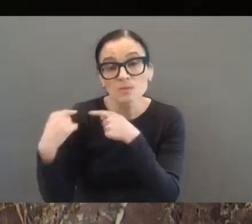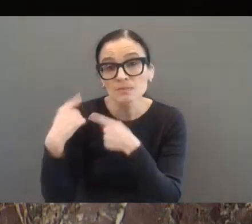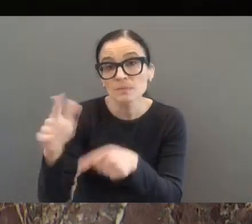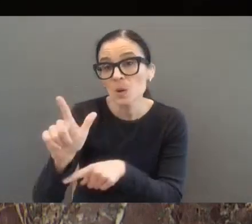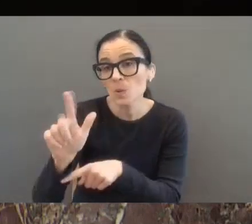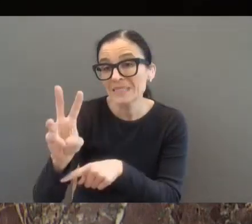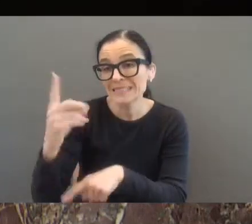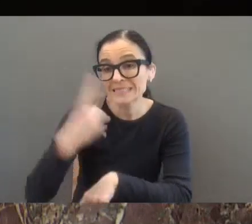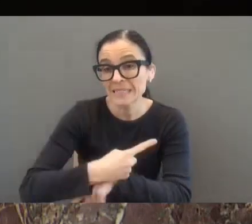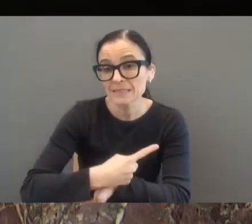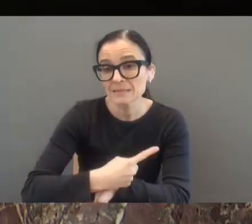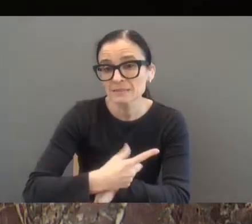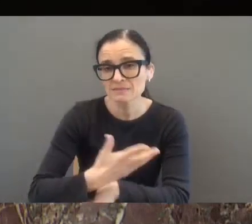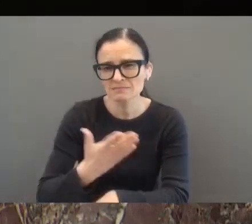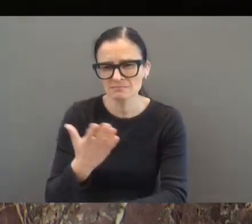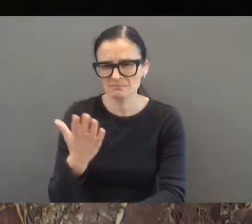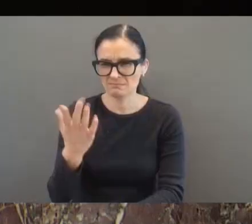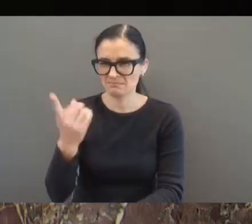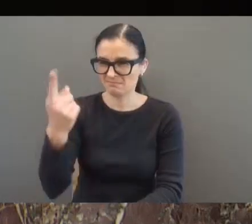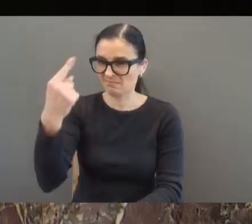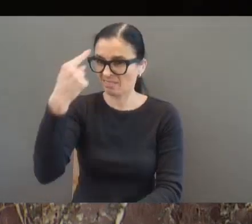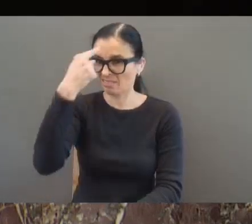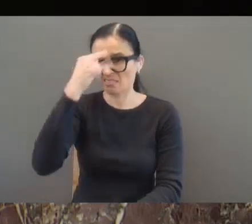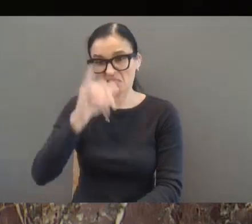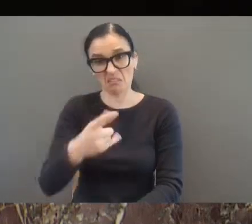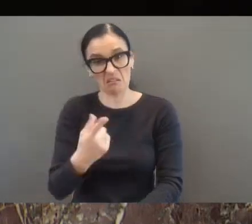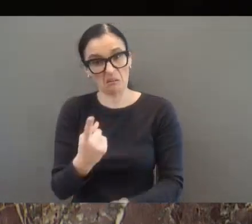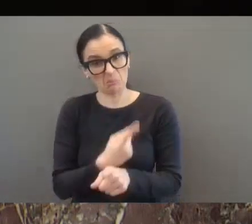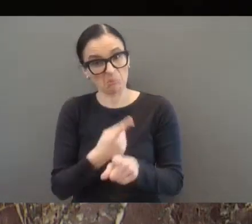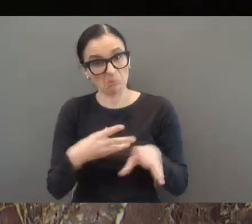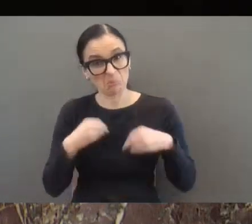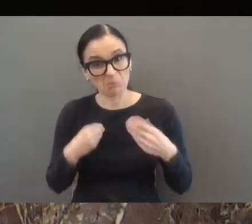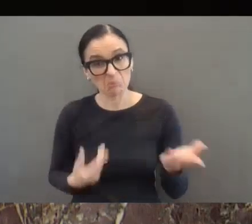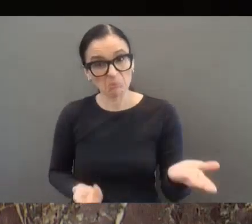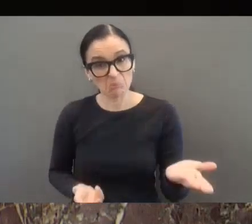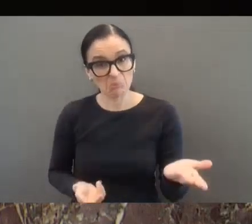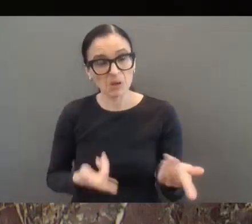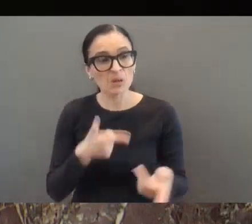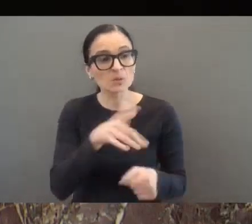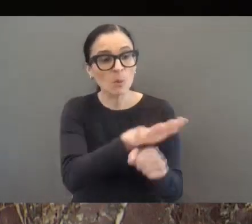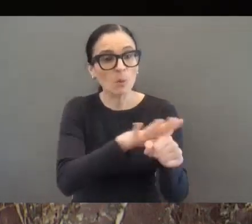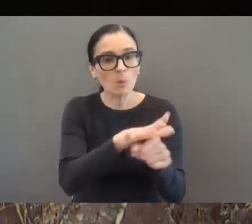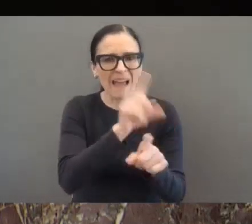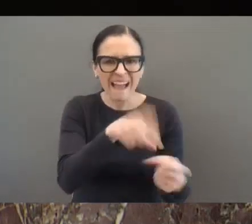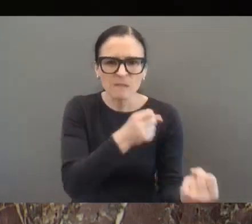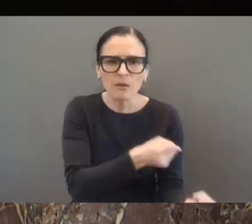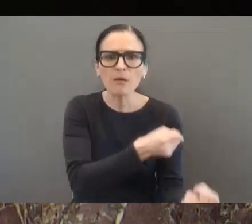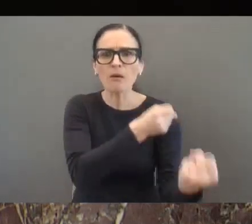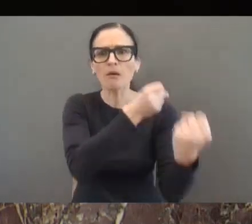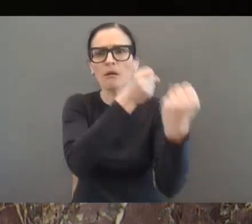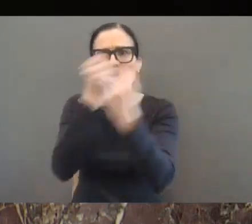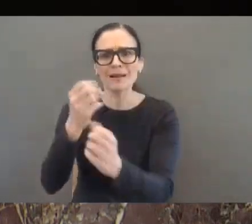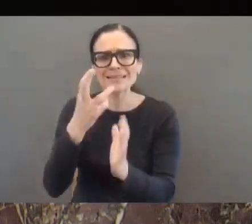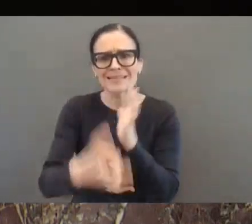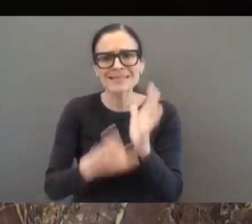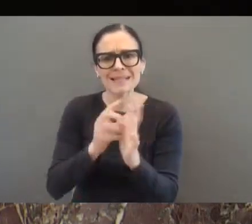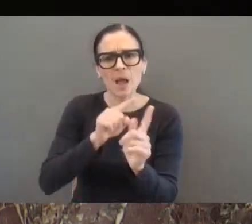in Kamloops? Why does this Premier expect people to risk their lives to access basic emergency care?